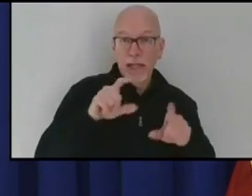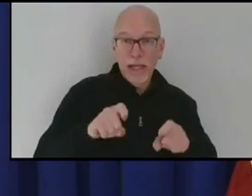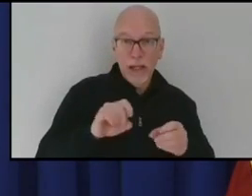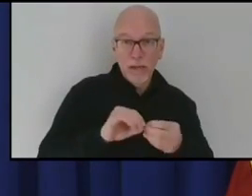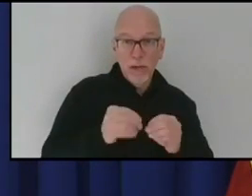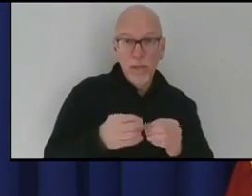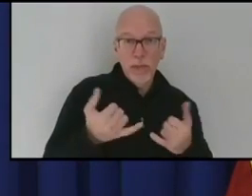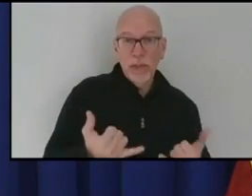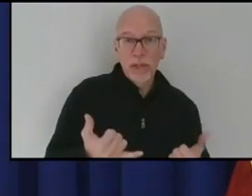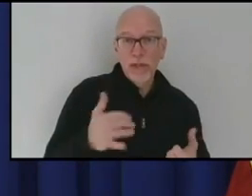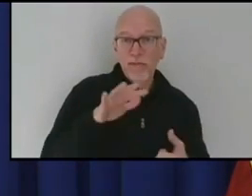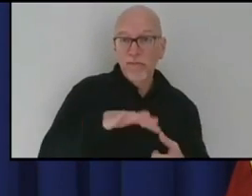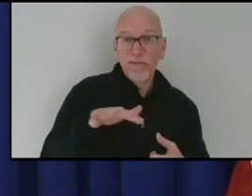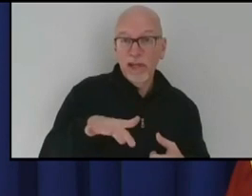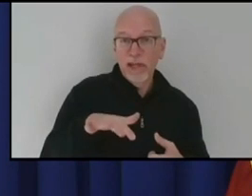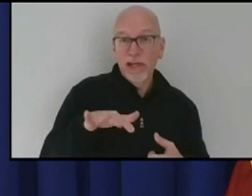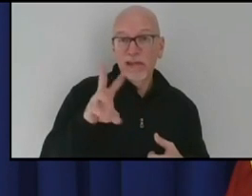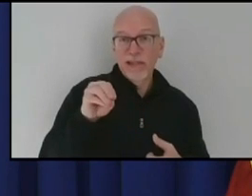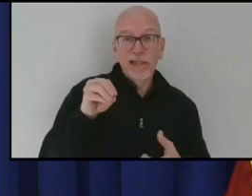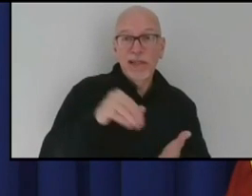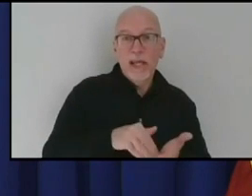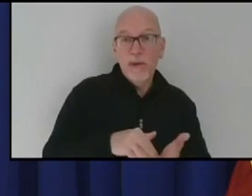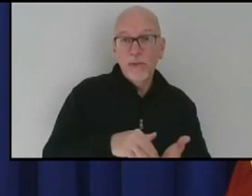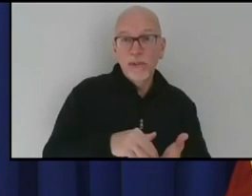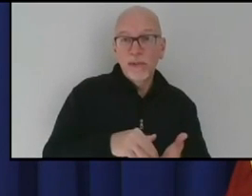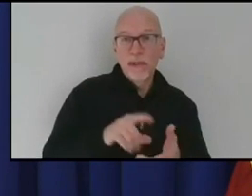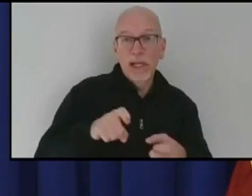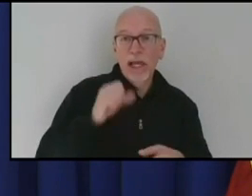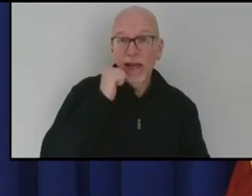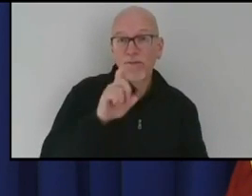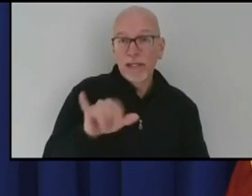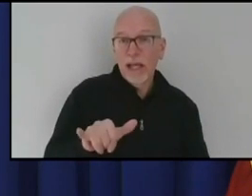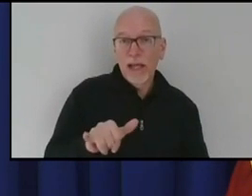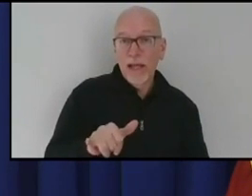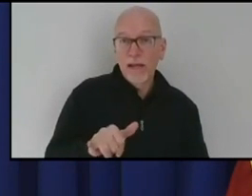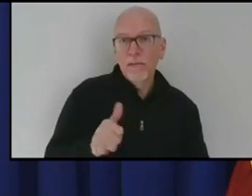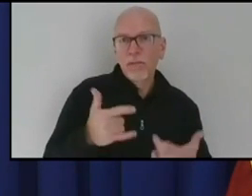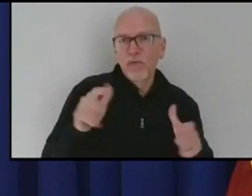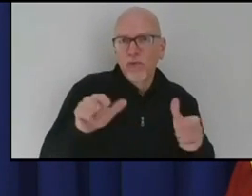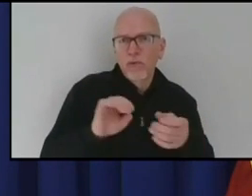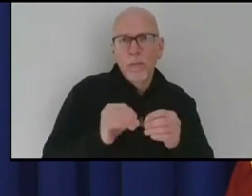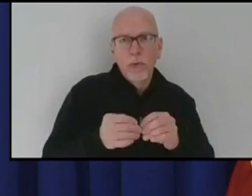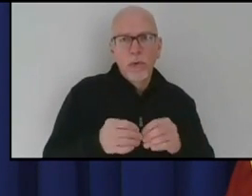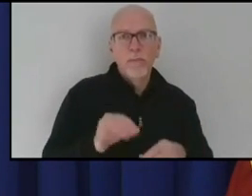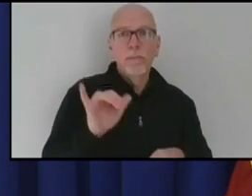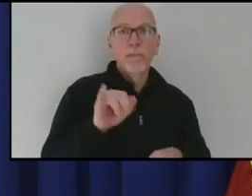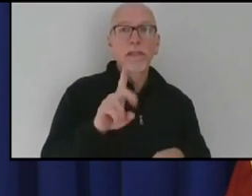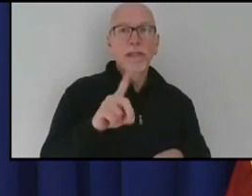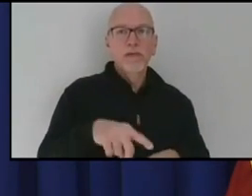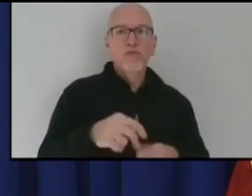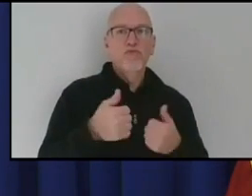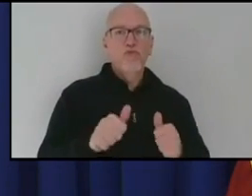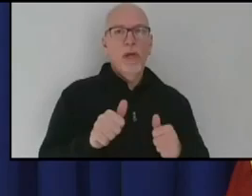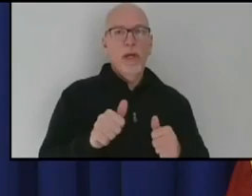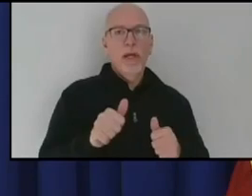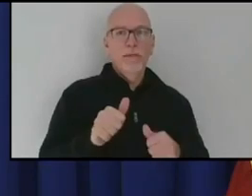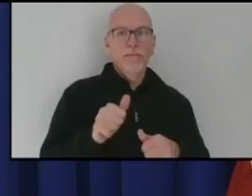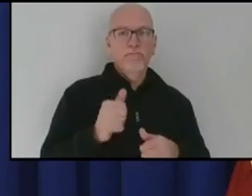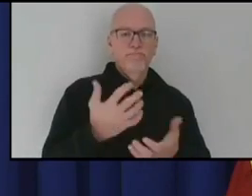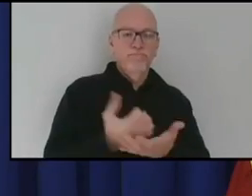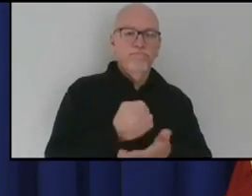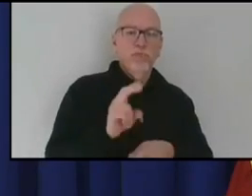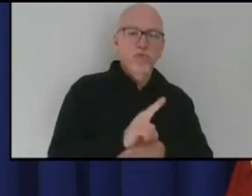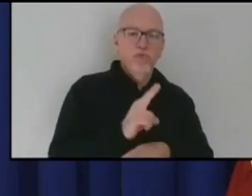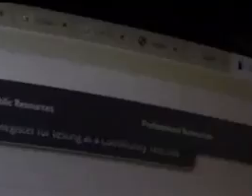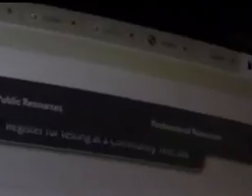are 55, 60,000 tests a day, which is a huge number of tests. Indiana is trying to make use of every single type